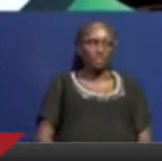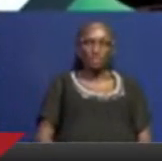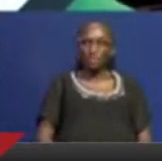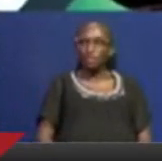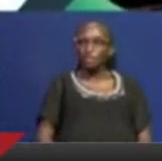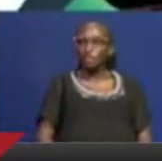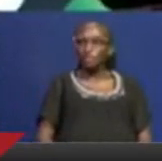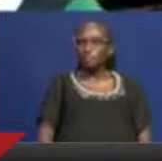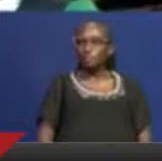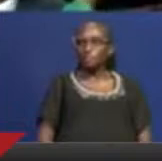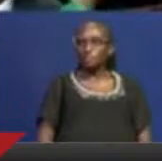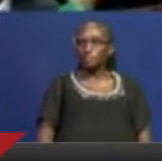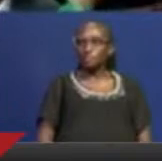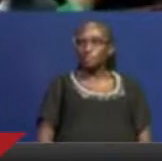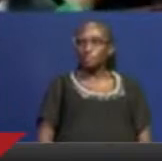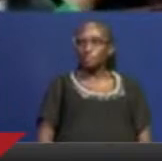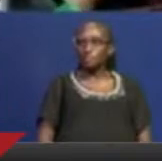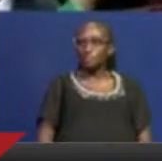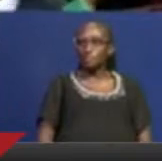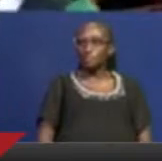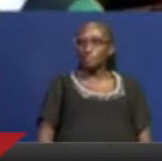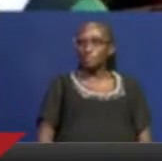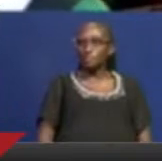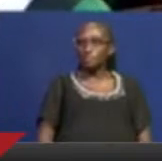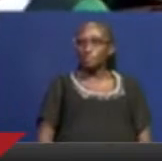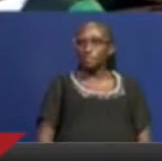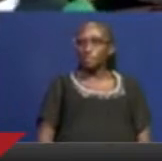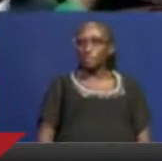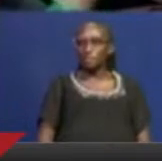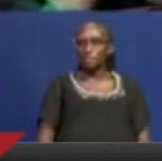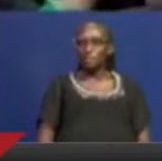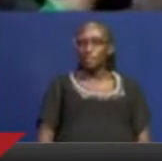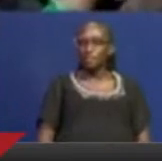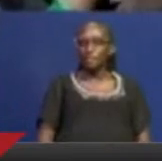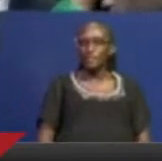Mgwen Lelmengit Joseph Kipto.